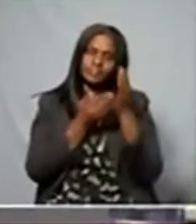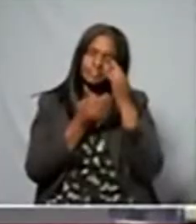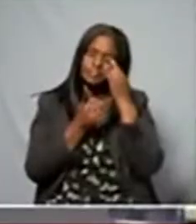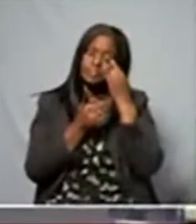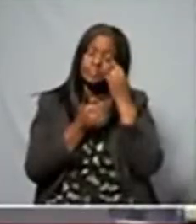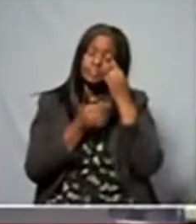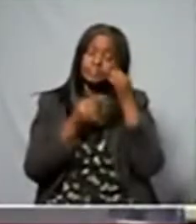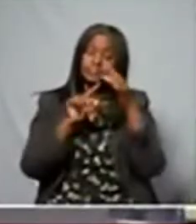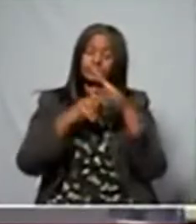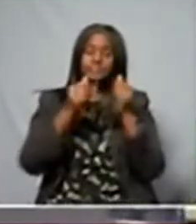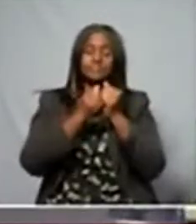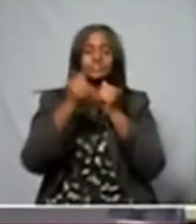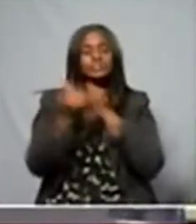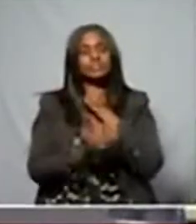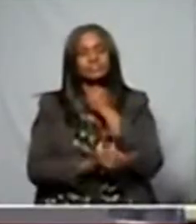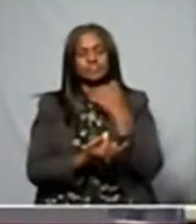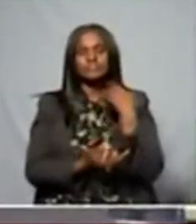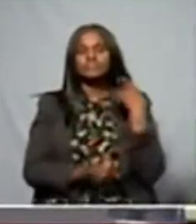starting with the introduction.